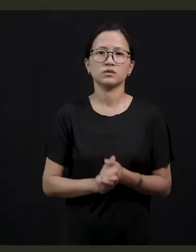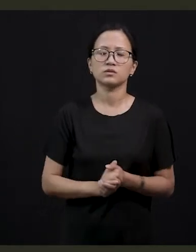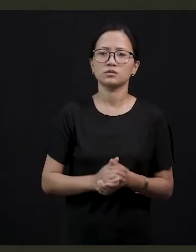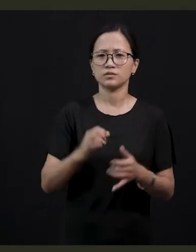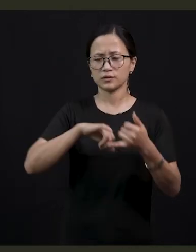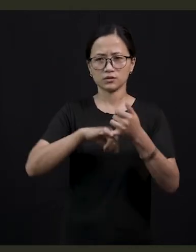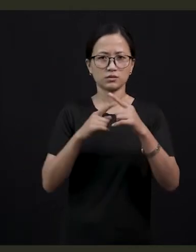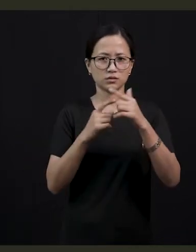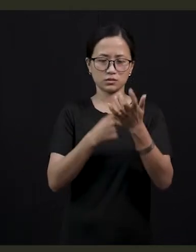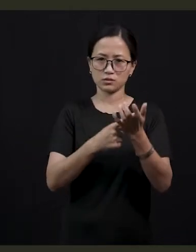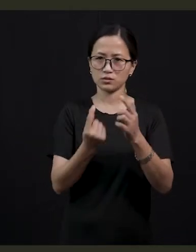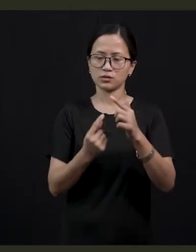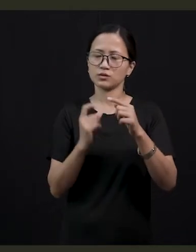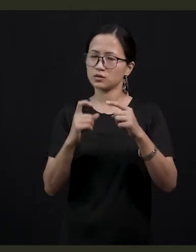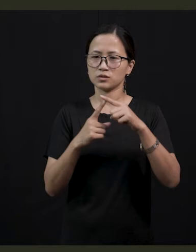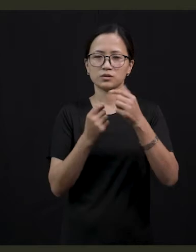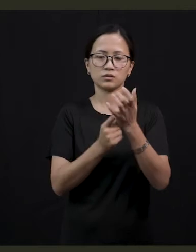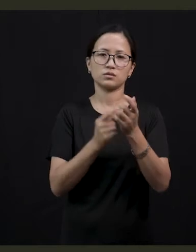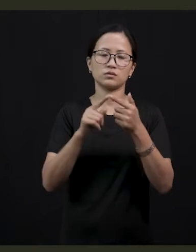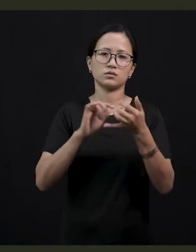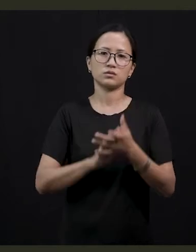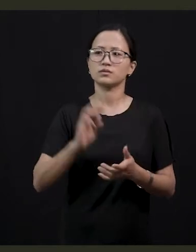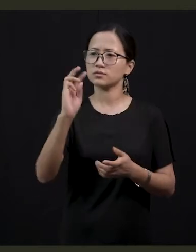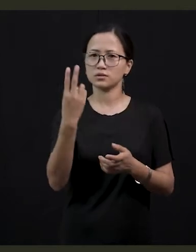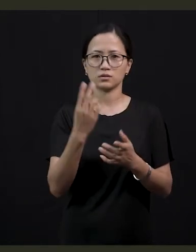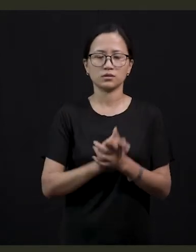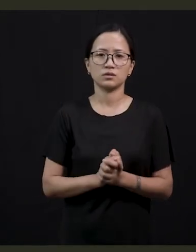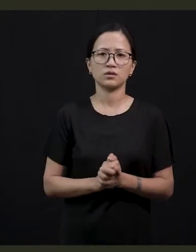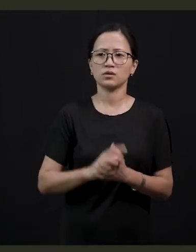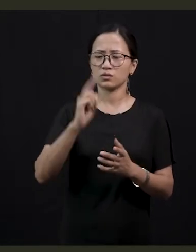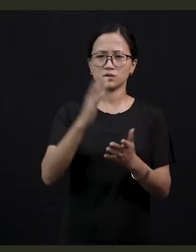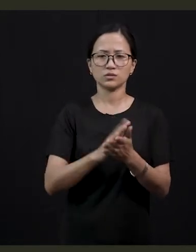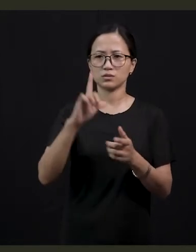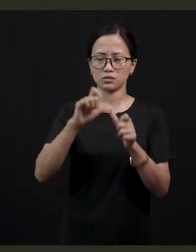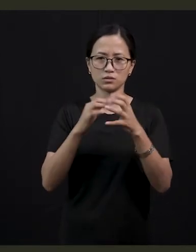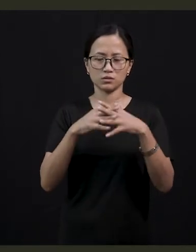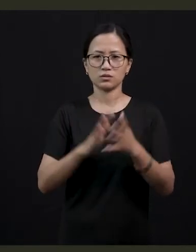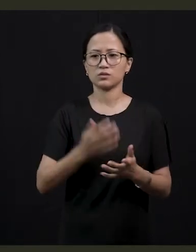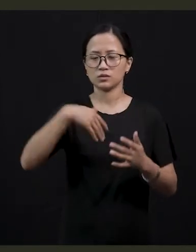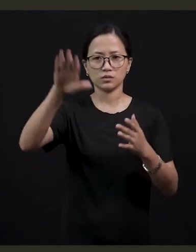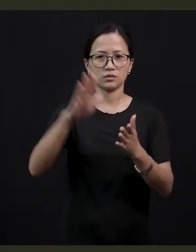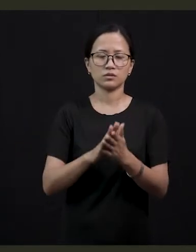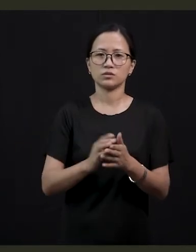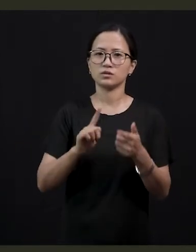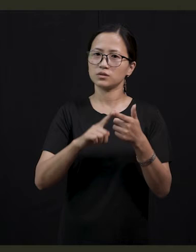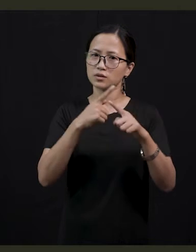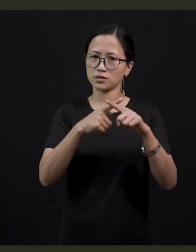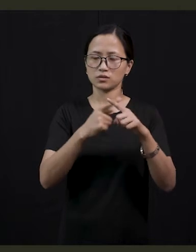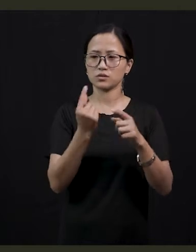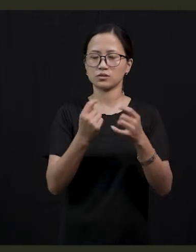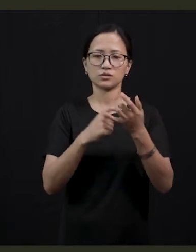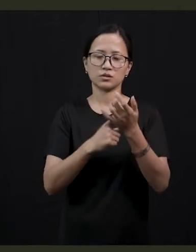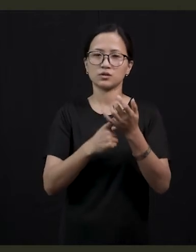first structure of any government. The second structure is, once the law has been made, then it goes for the executive.